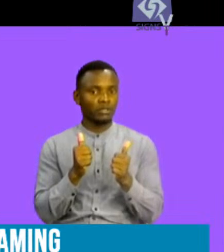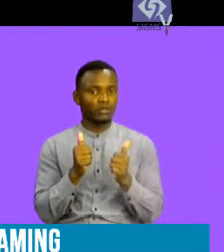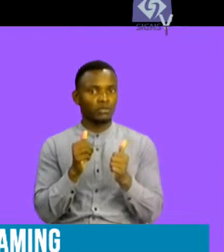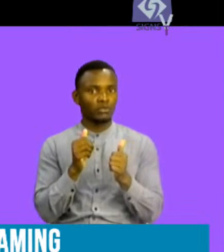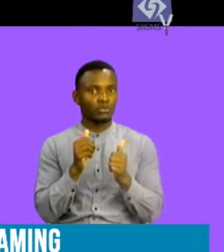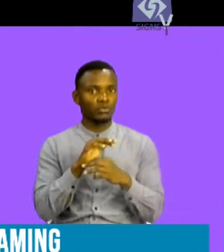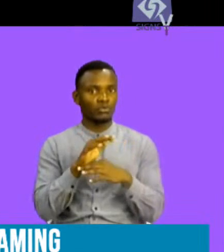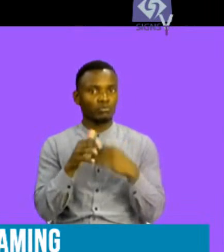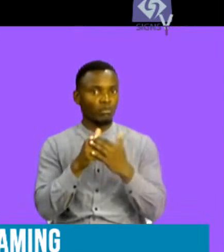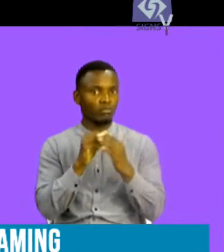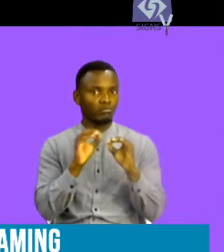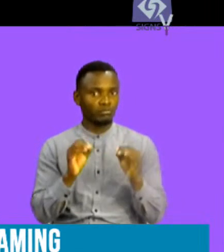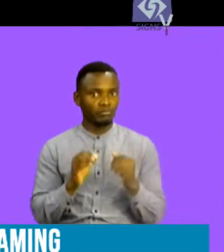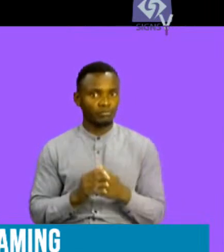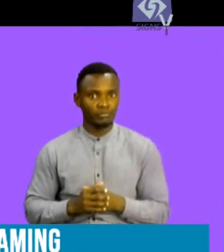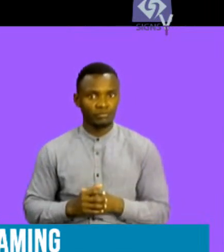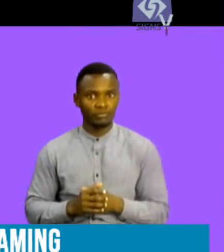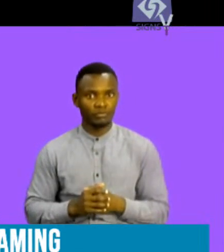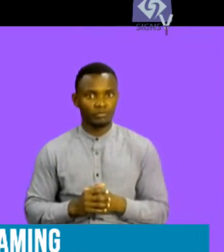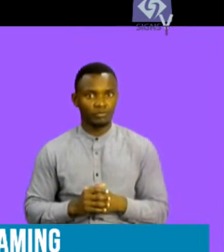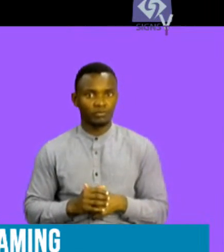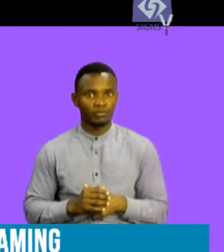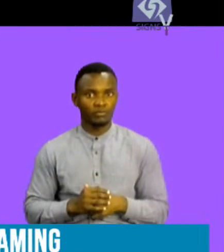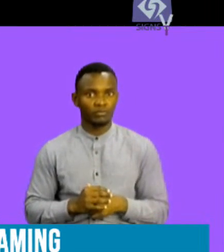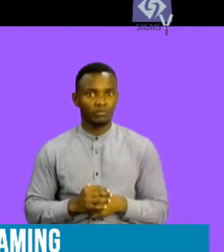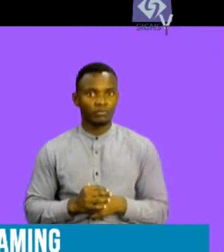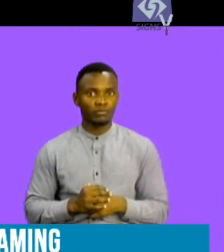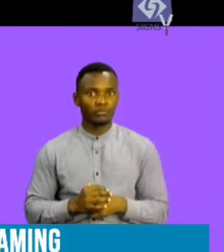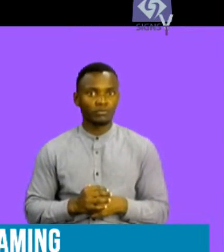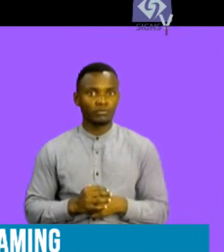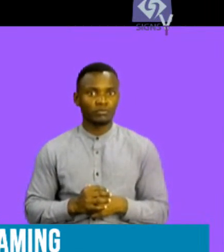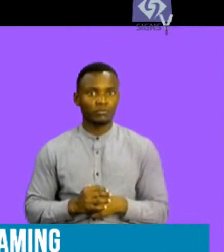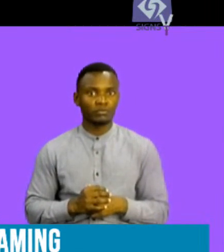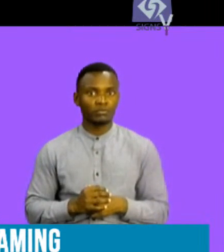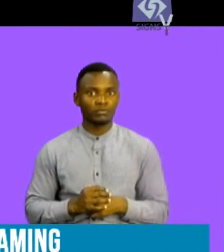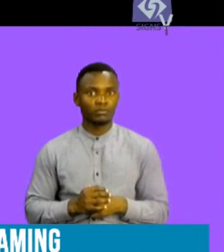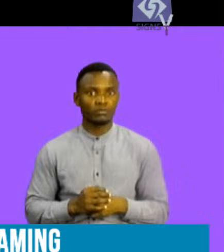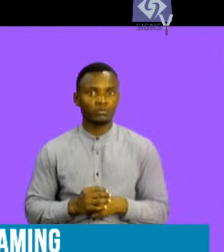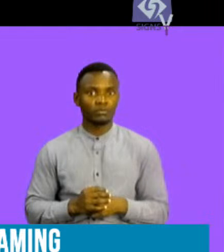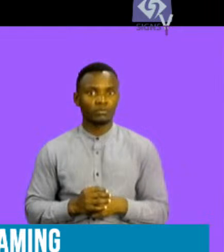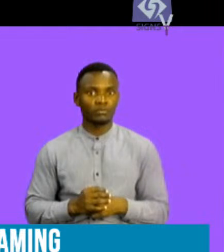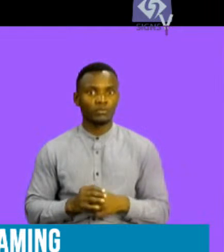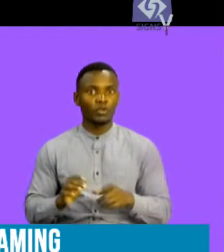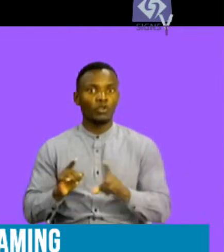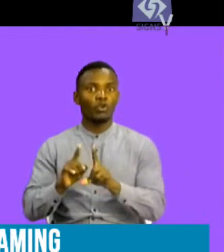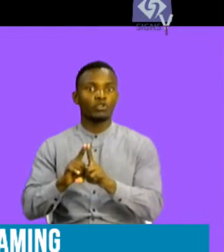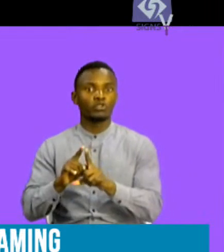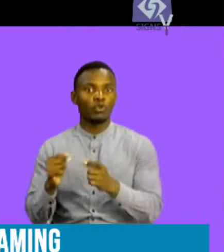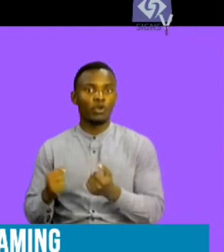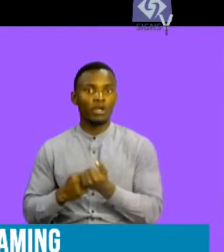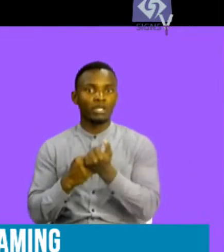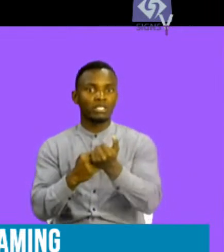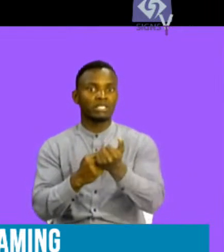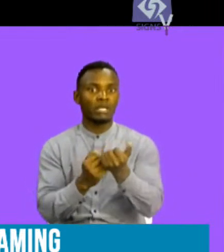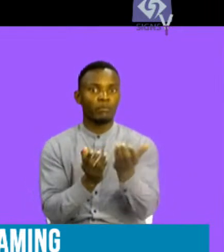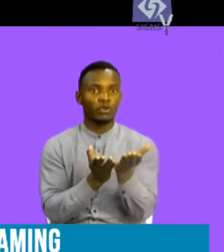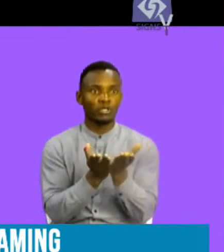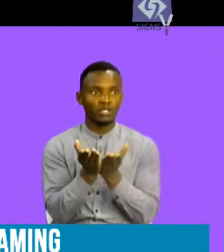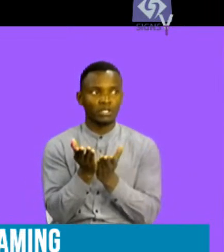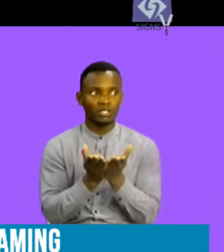also that is our struggle in getting information. There's also the support services. You